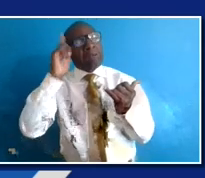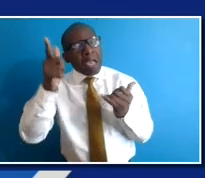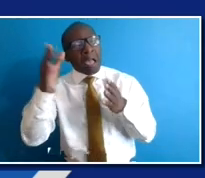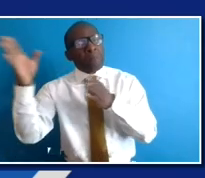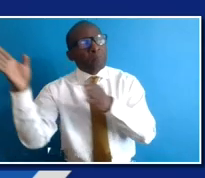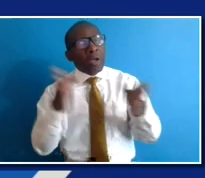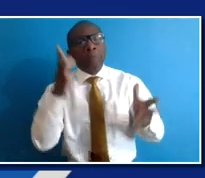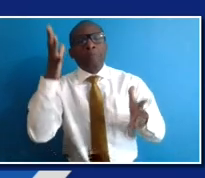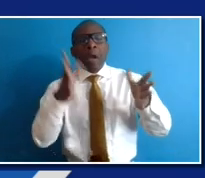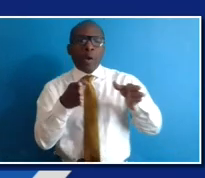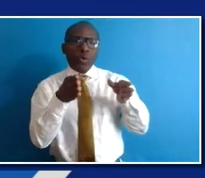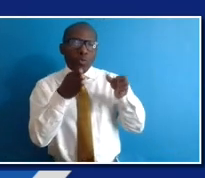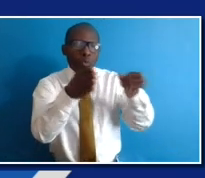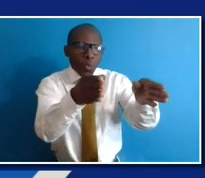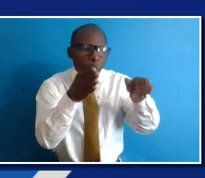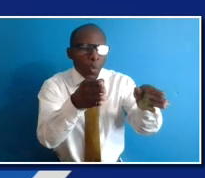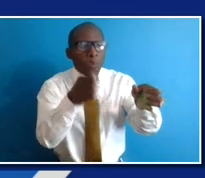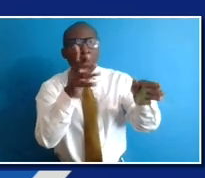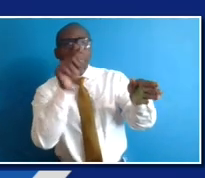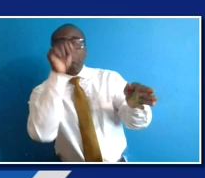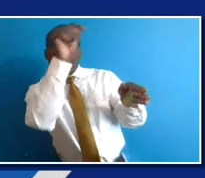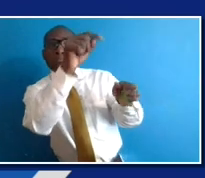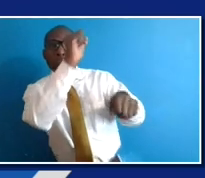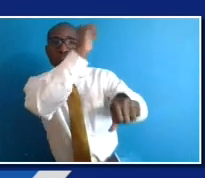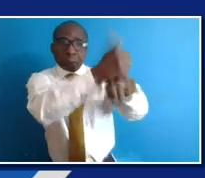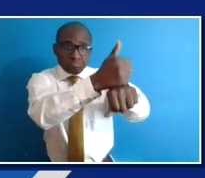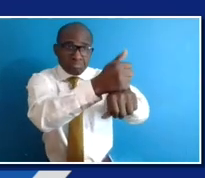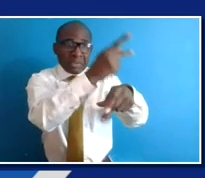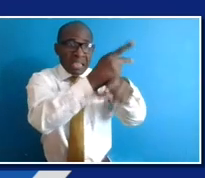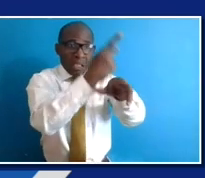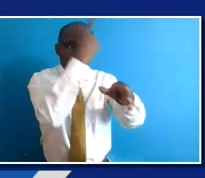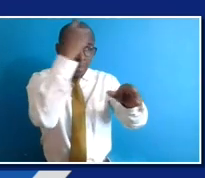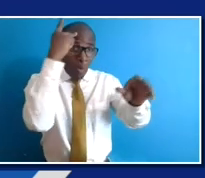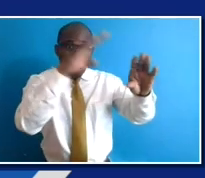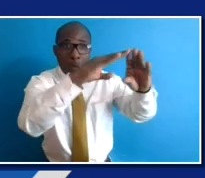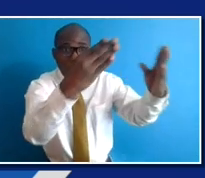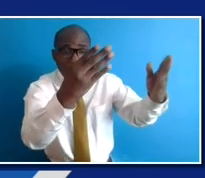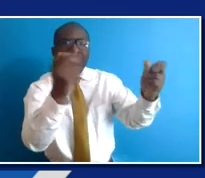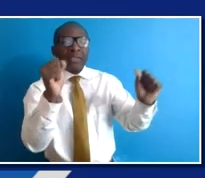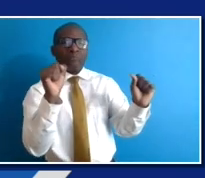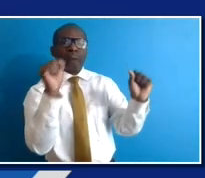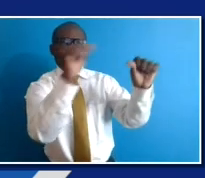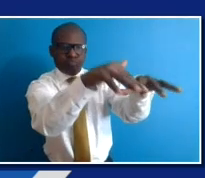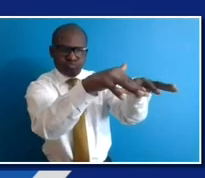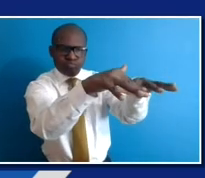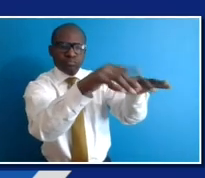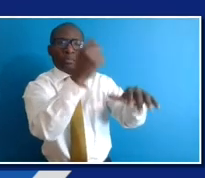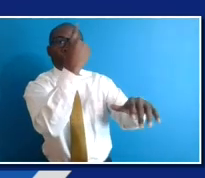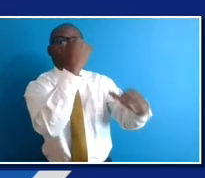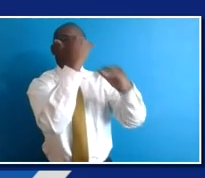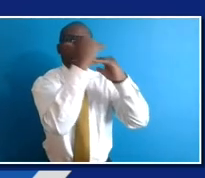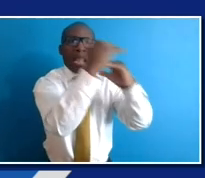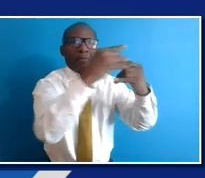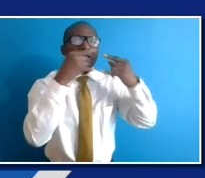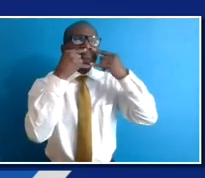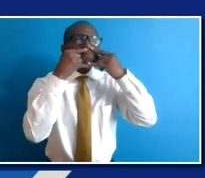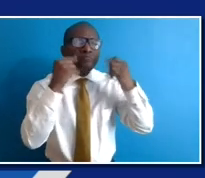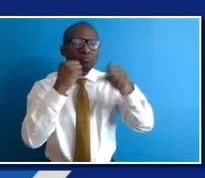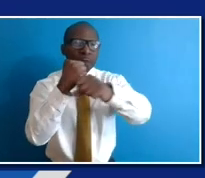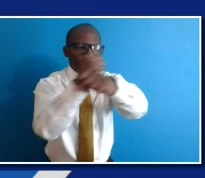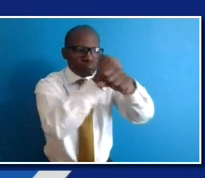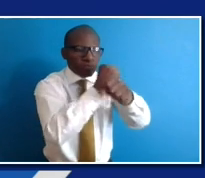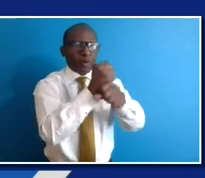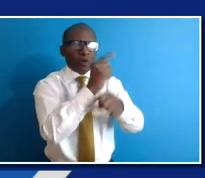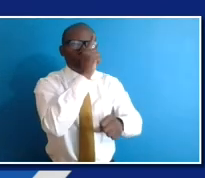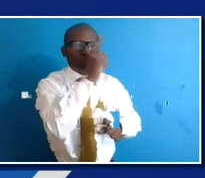At the same time, we recognize that we have to close down some elements of it, and that's the same way we look across the board. We've extended more time